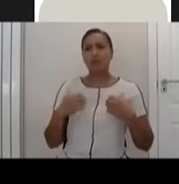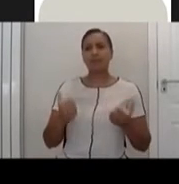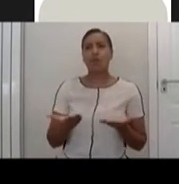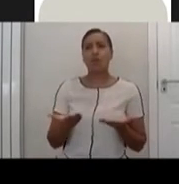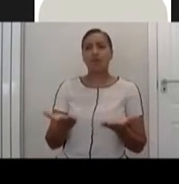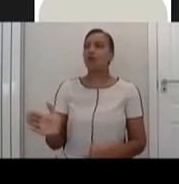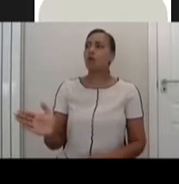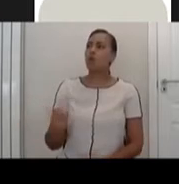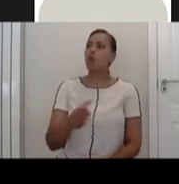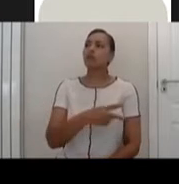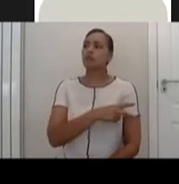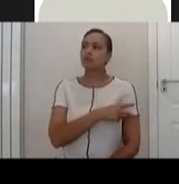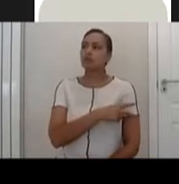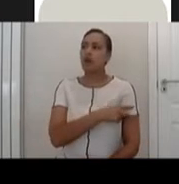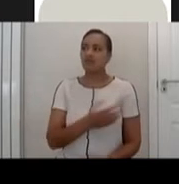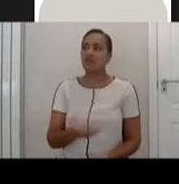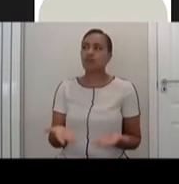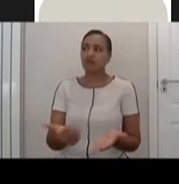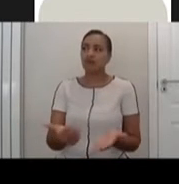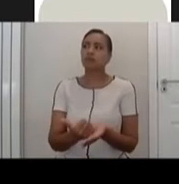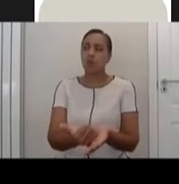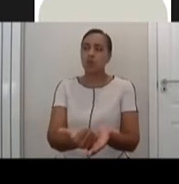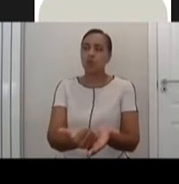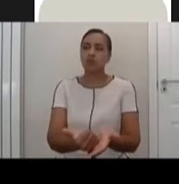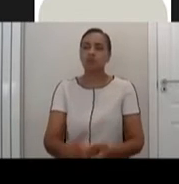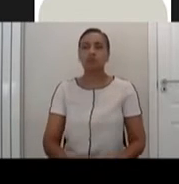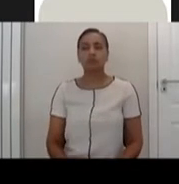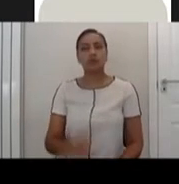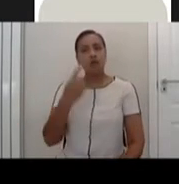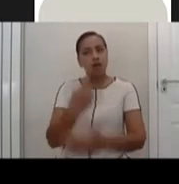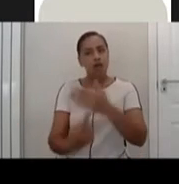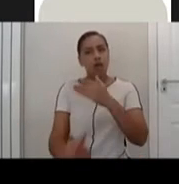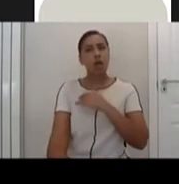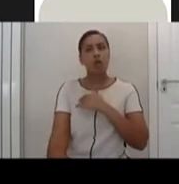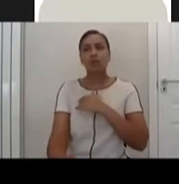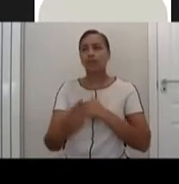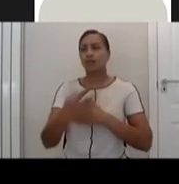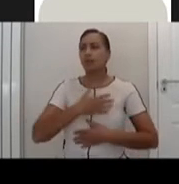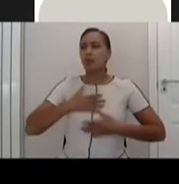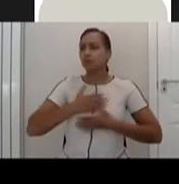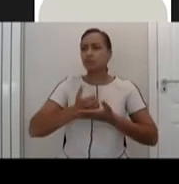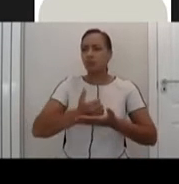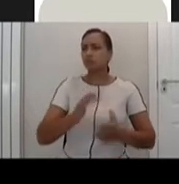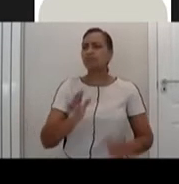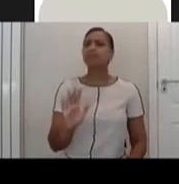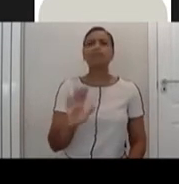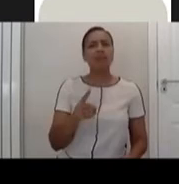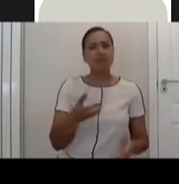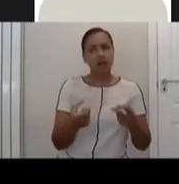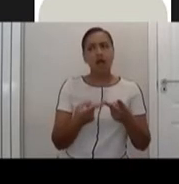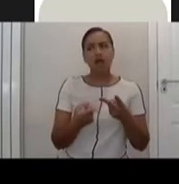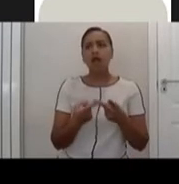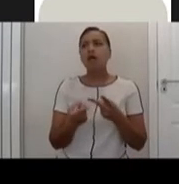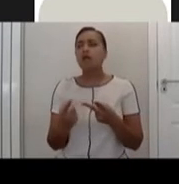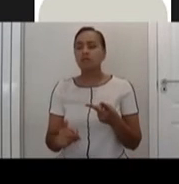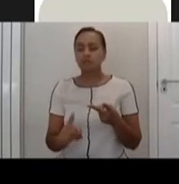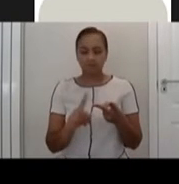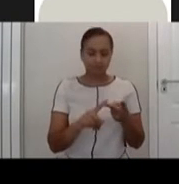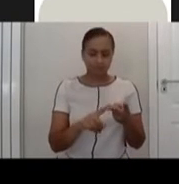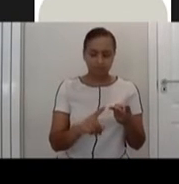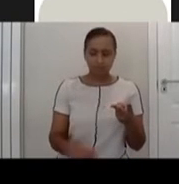staff. And that's not only around emotional well-being, but also sort